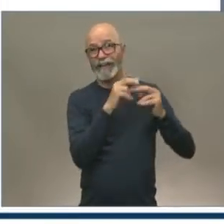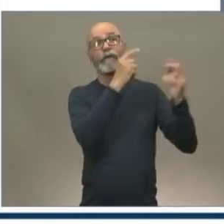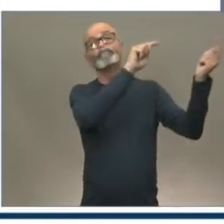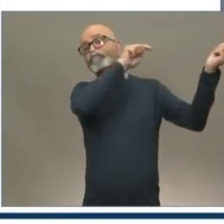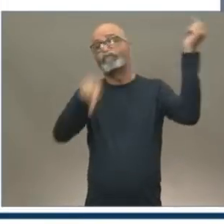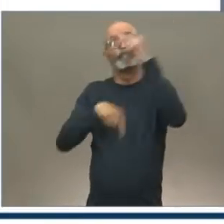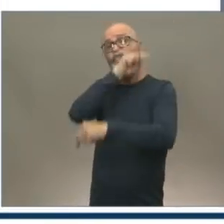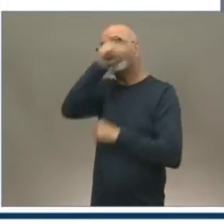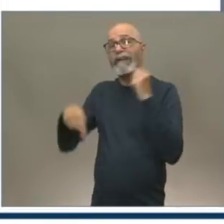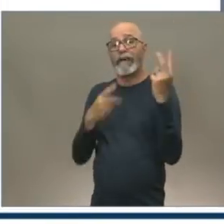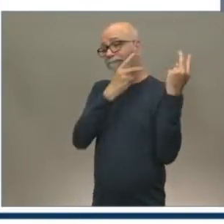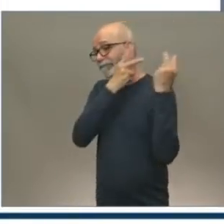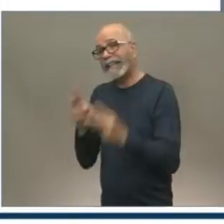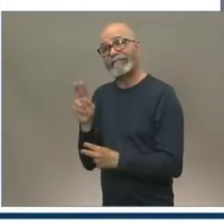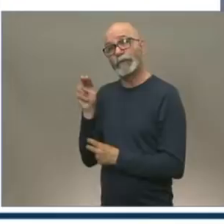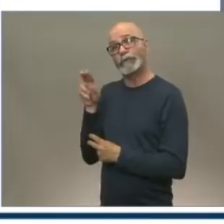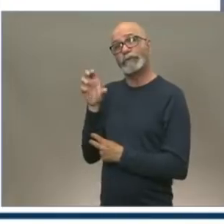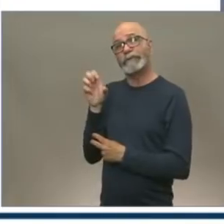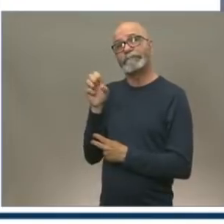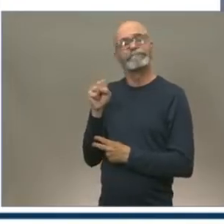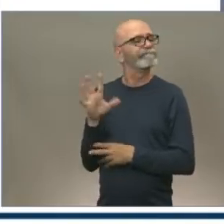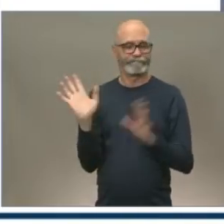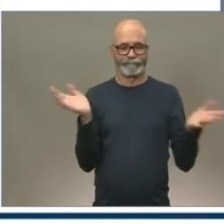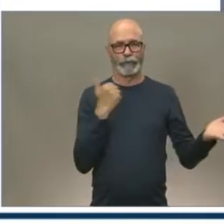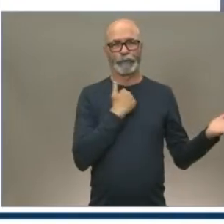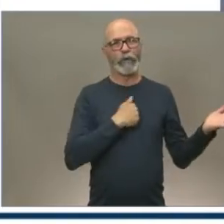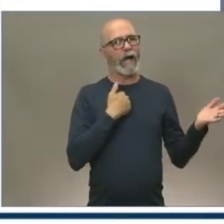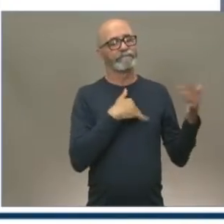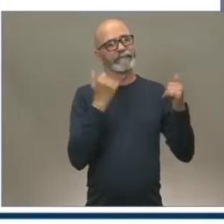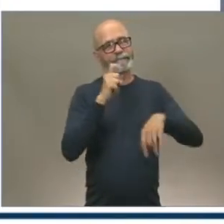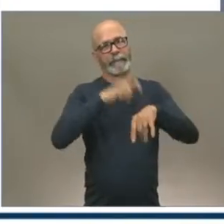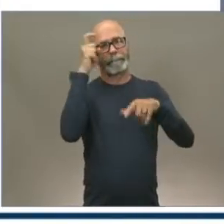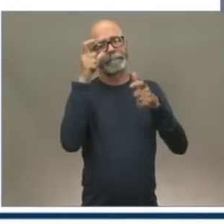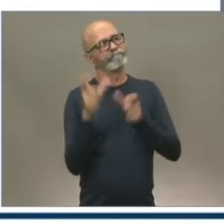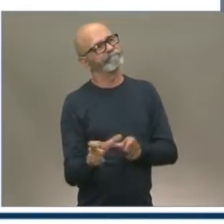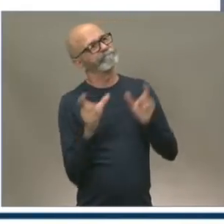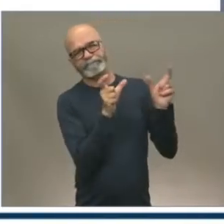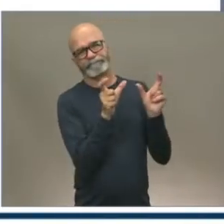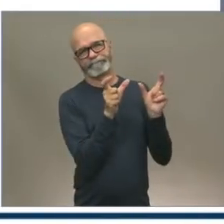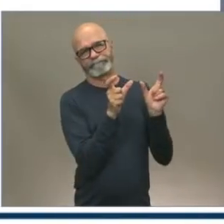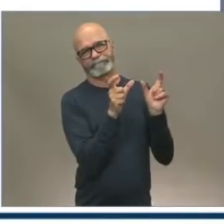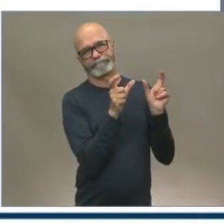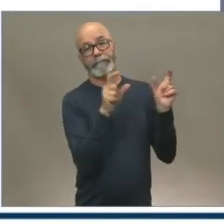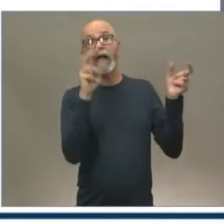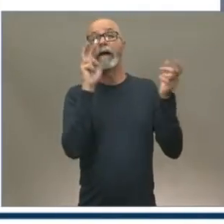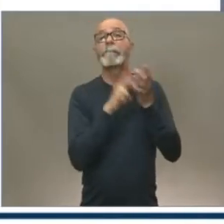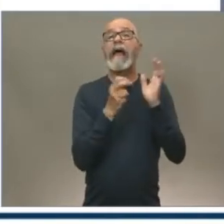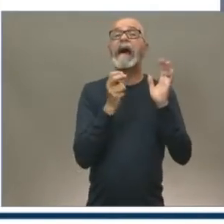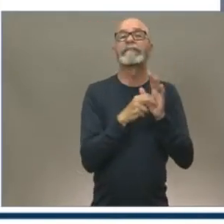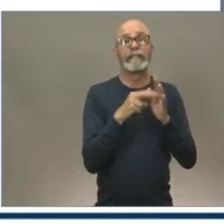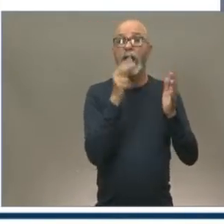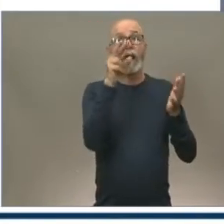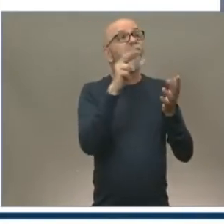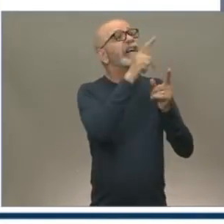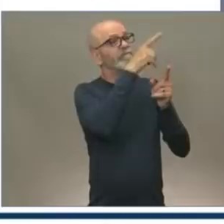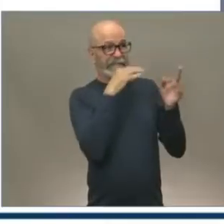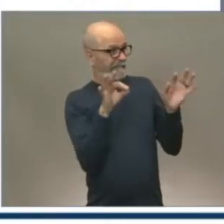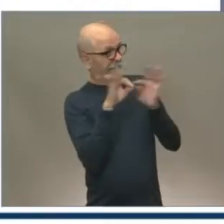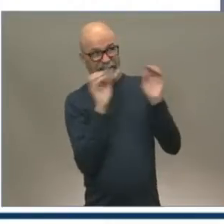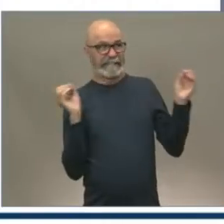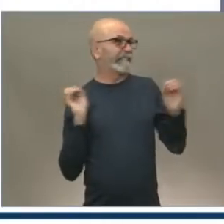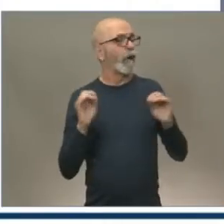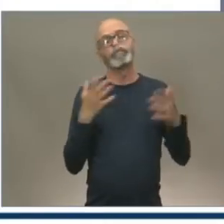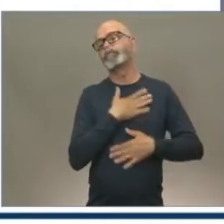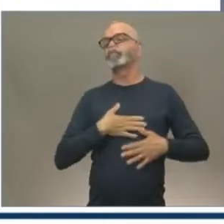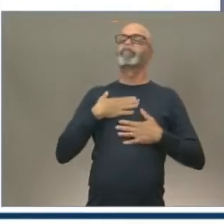unless their travel is essential, should not leave the province. It also means that those people who live outside Nova Scotia should not